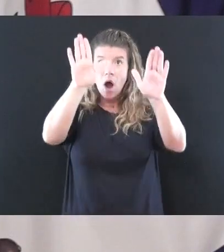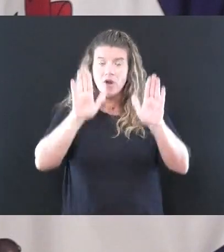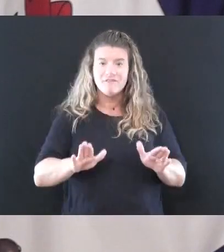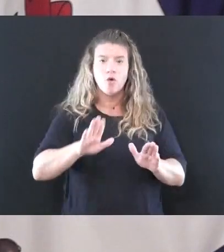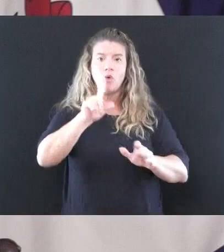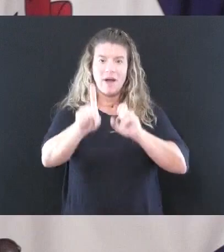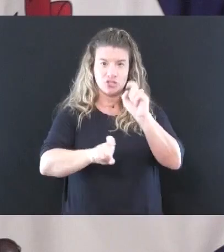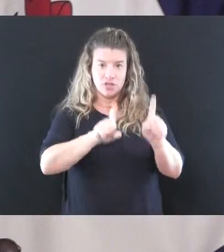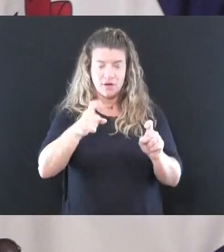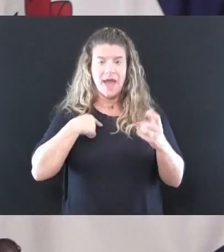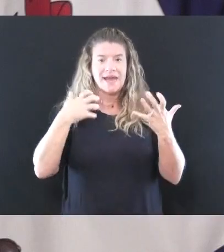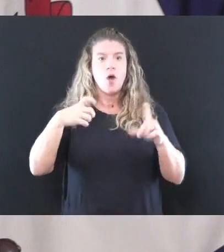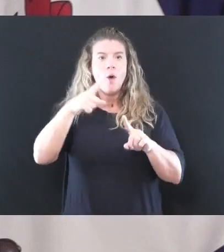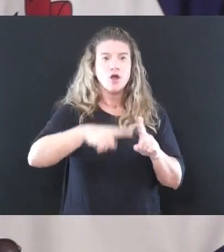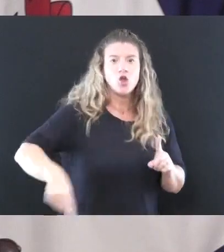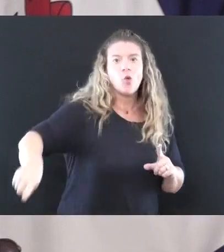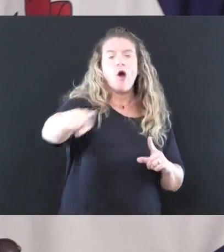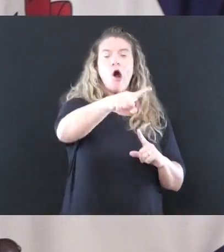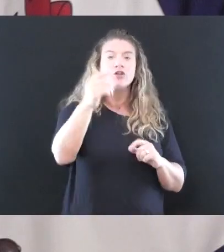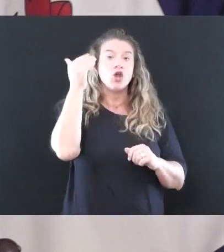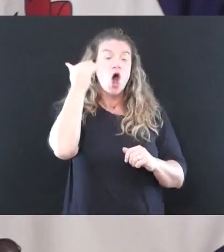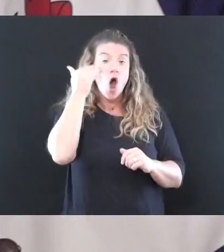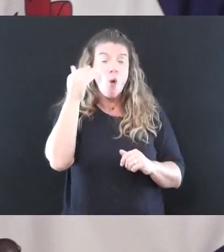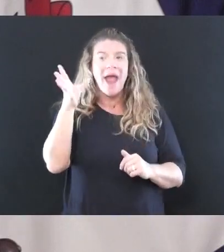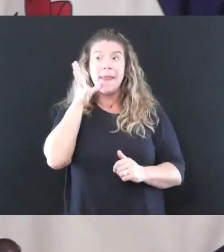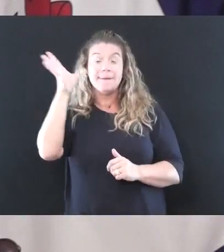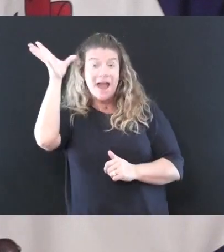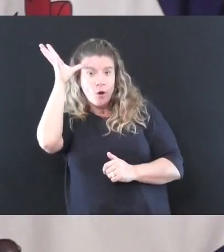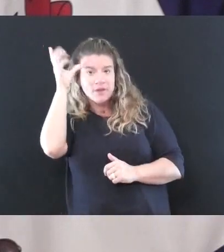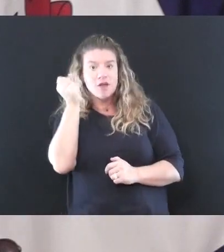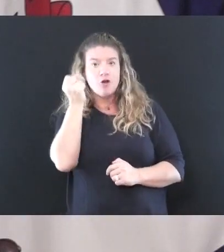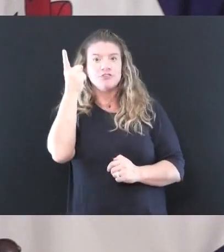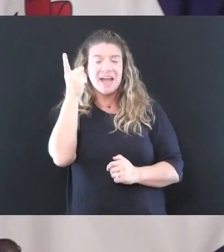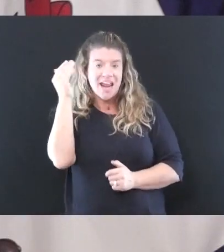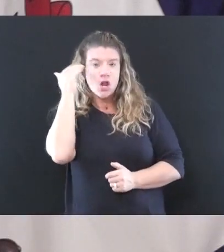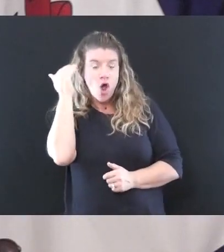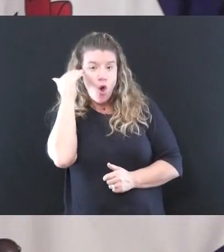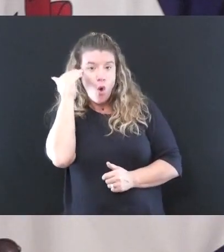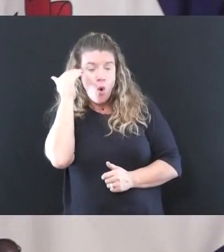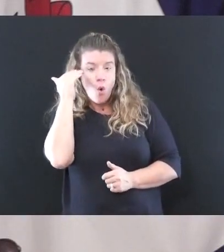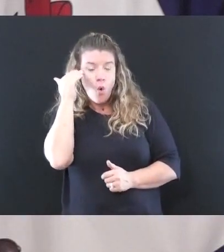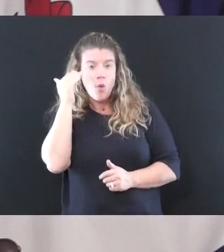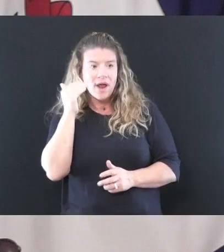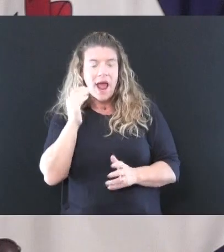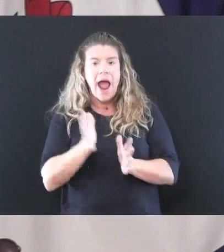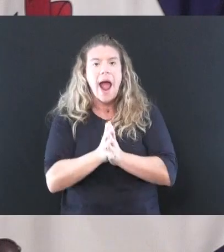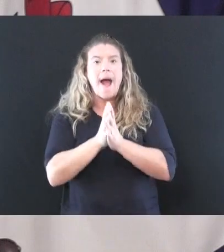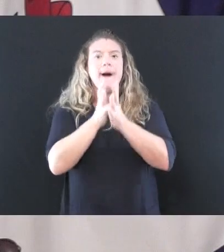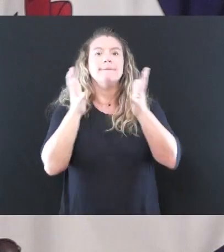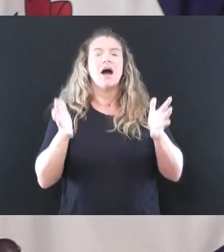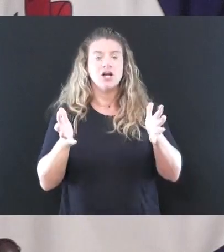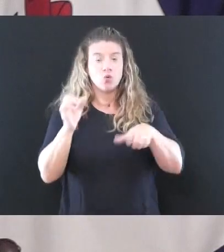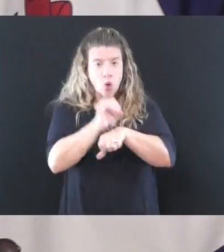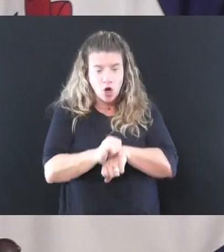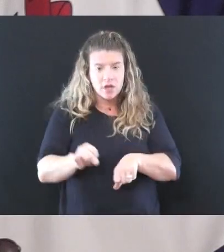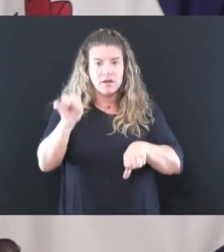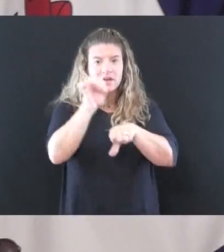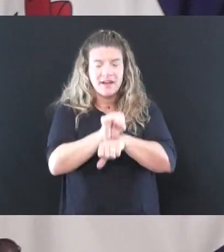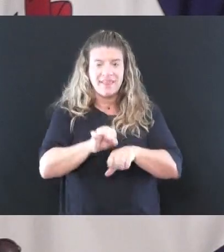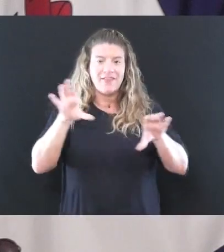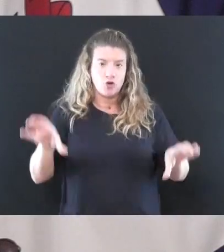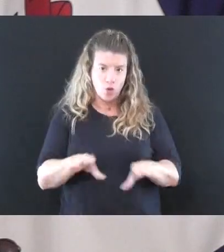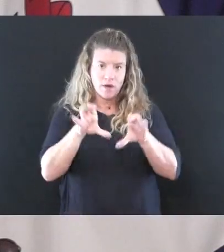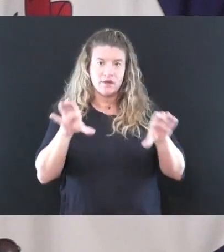know, and let the parents absolutely know the magnitude of the work that's